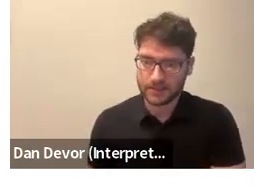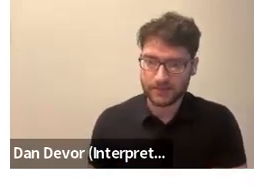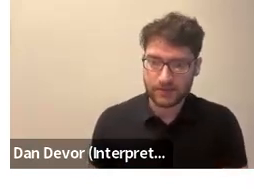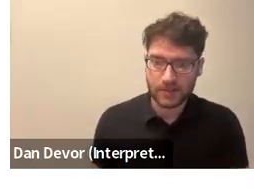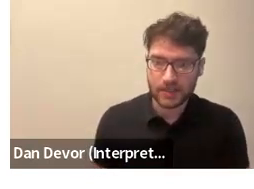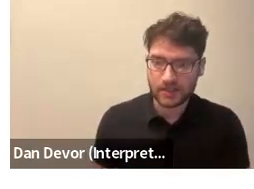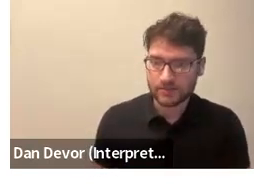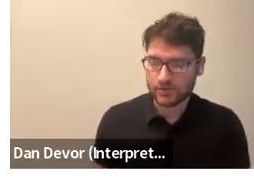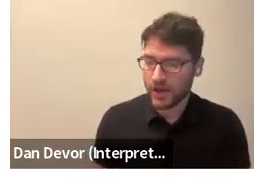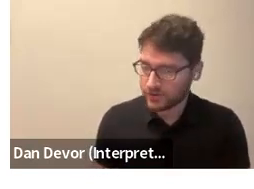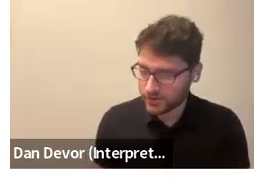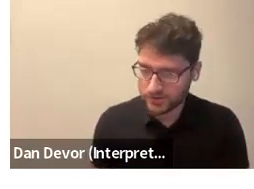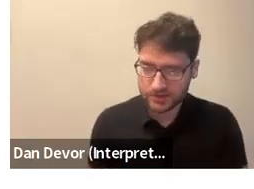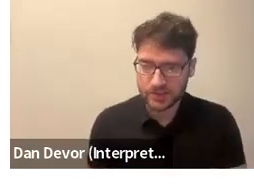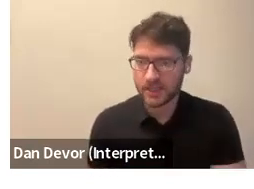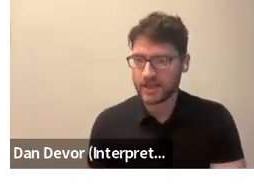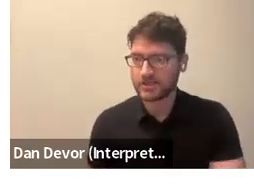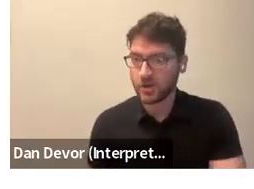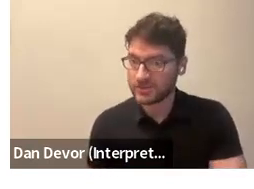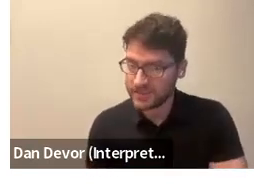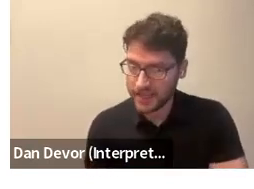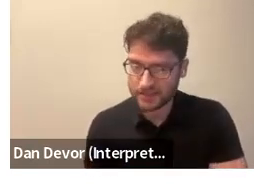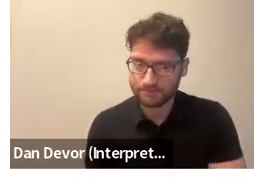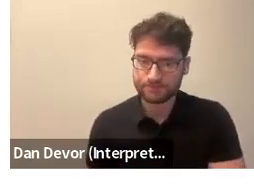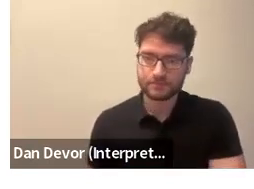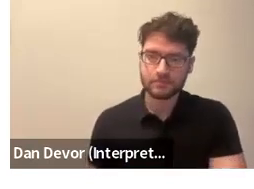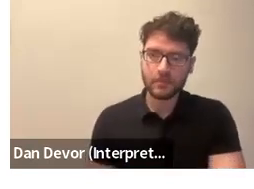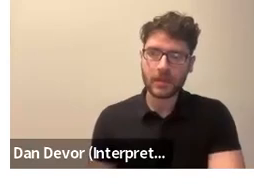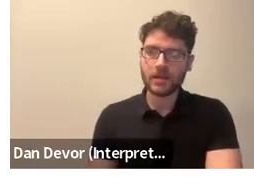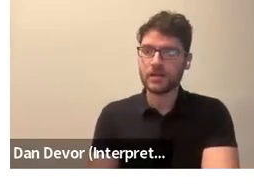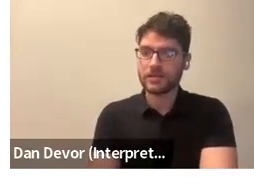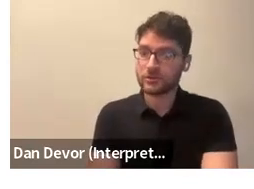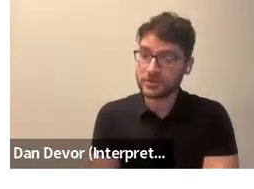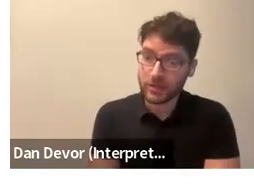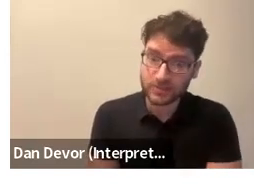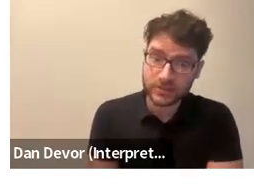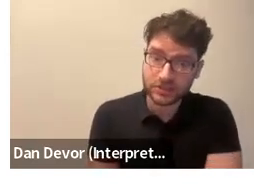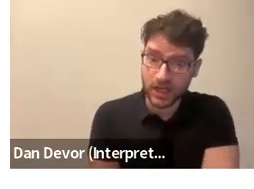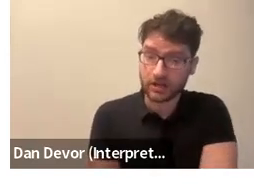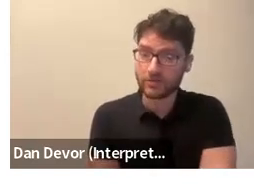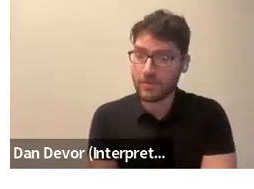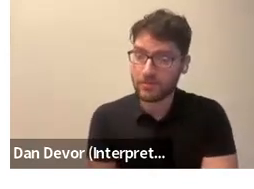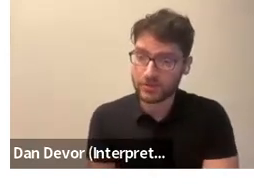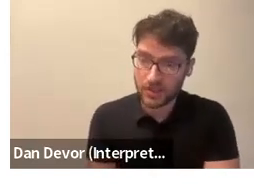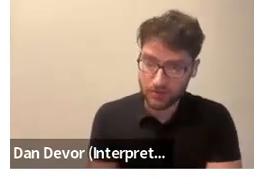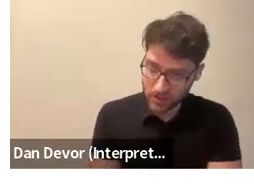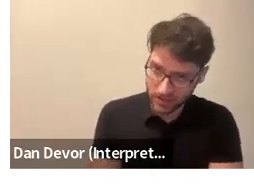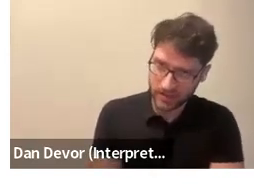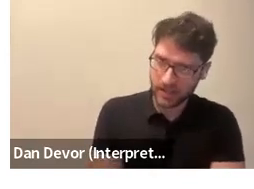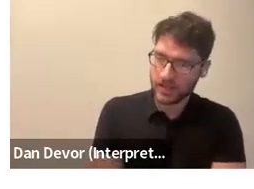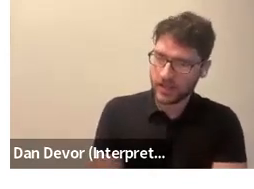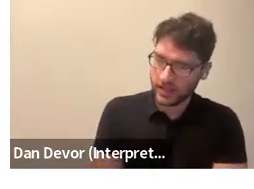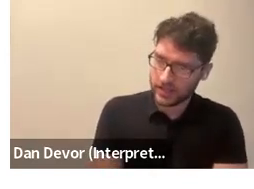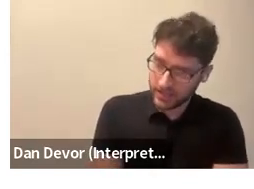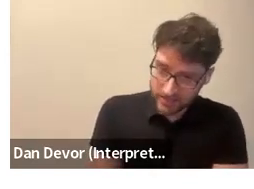has different grammatical structures, and has its own syntax. Languages must be shared by members of a